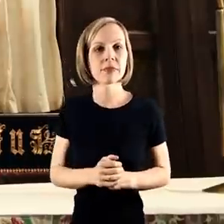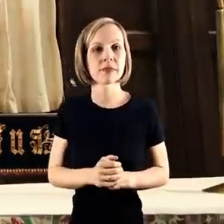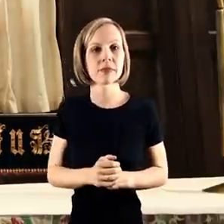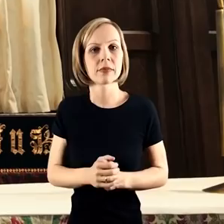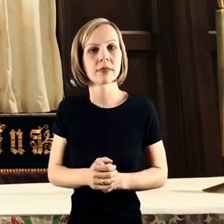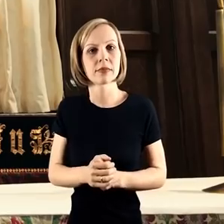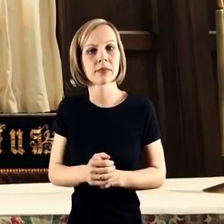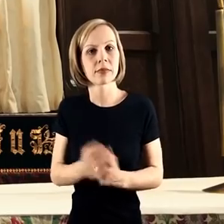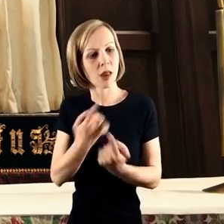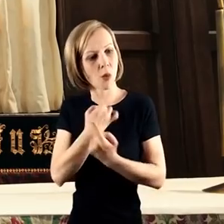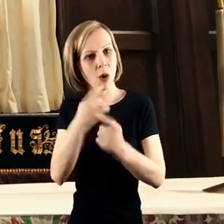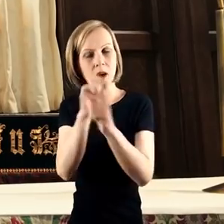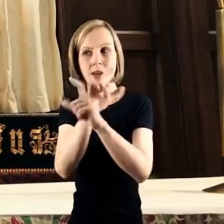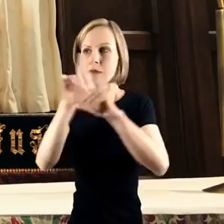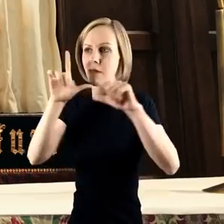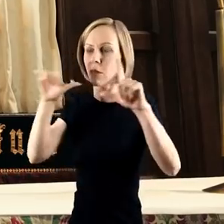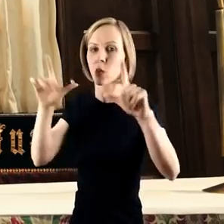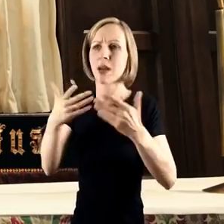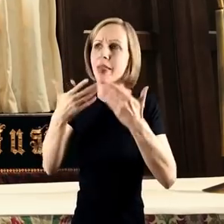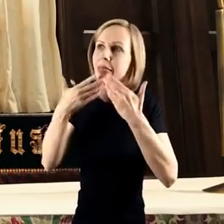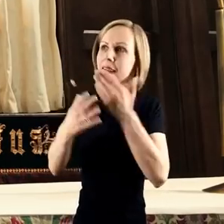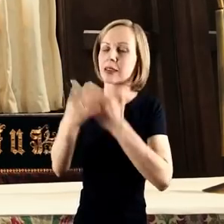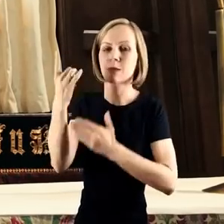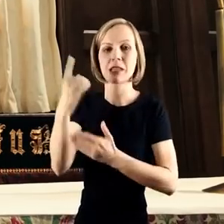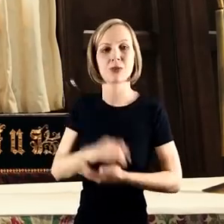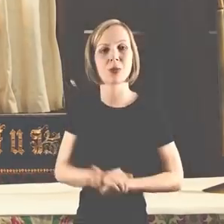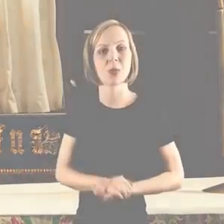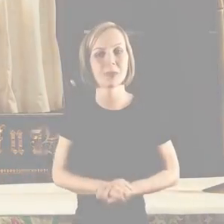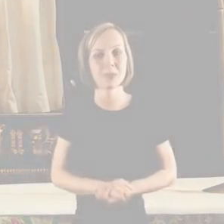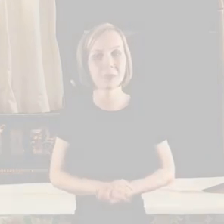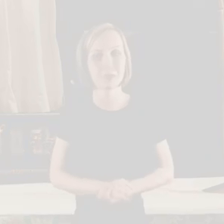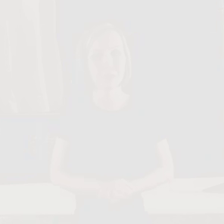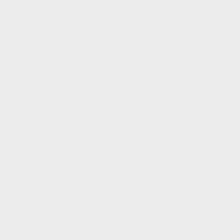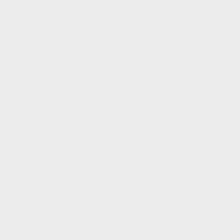This is the word of the Lord. Thanks be to God.